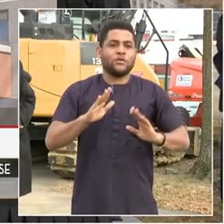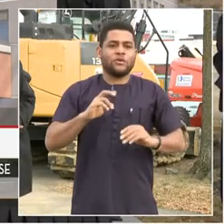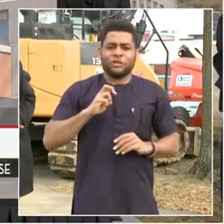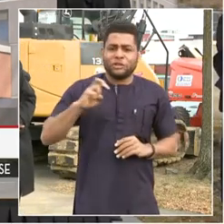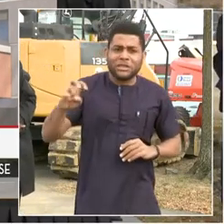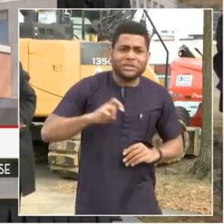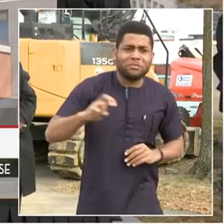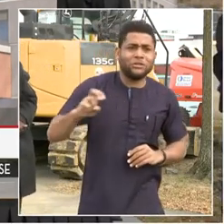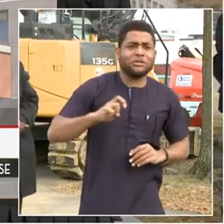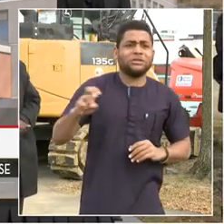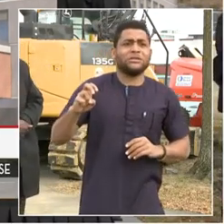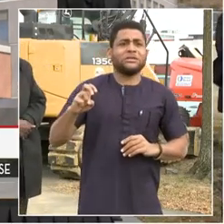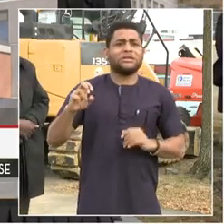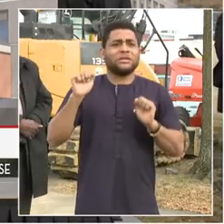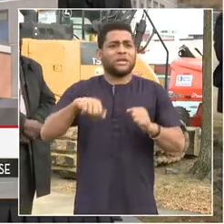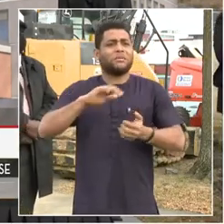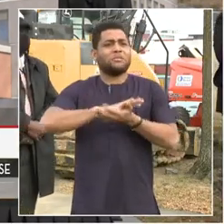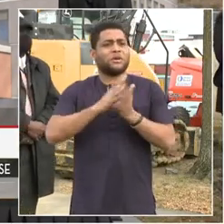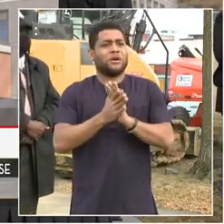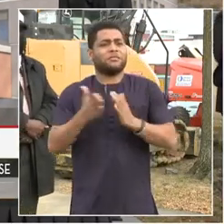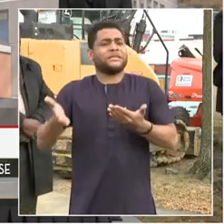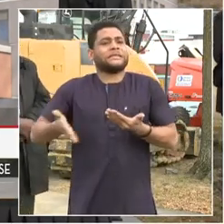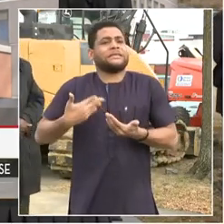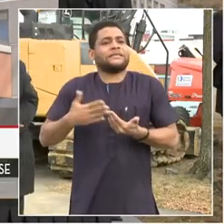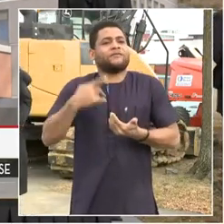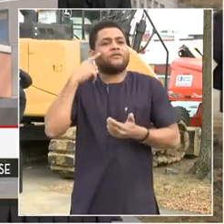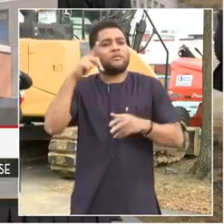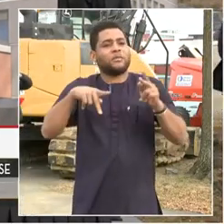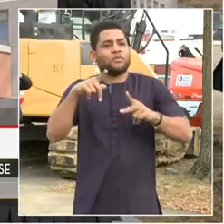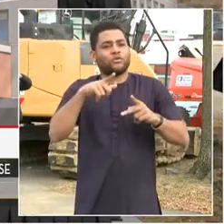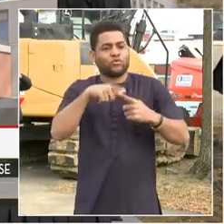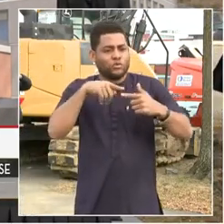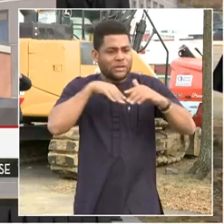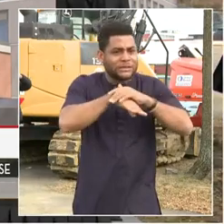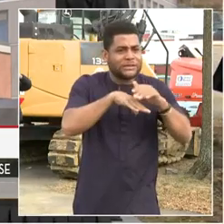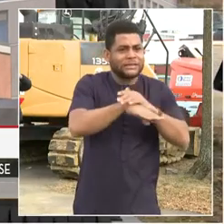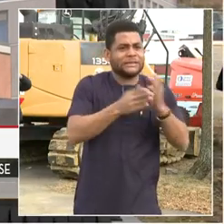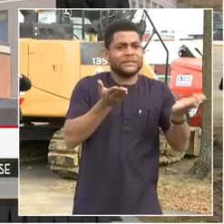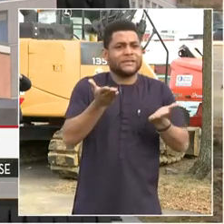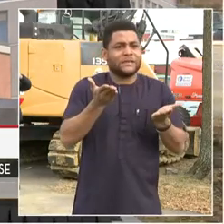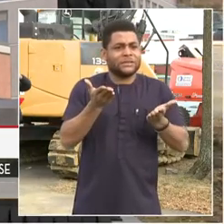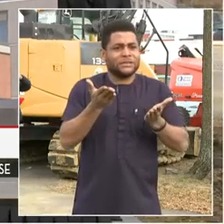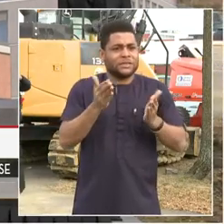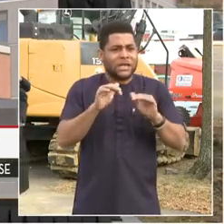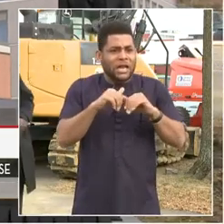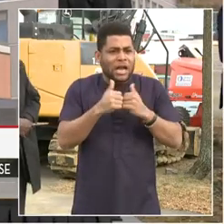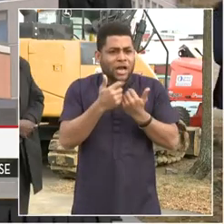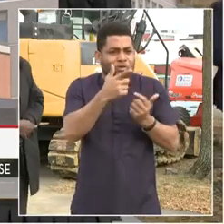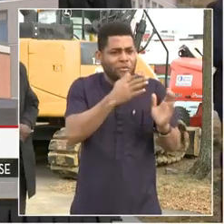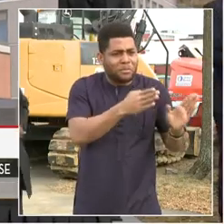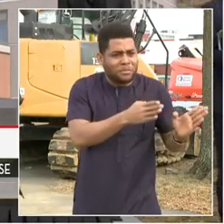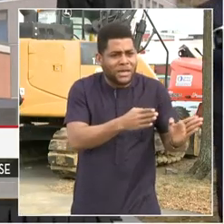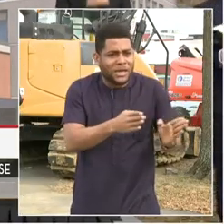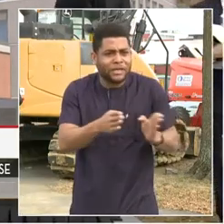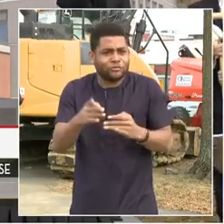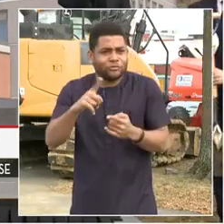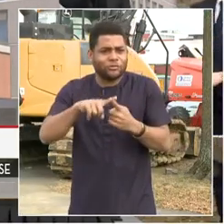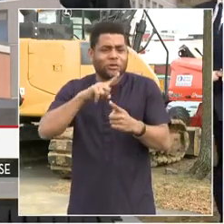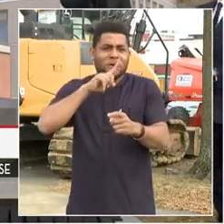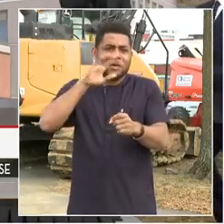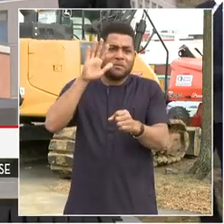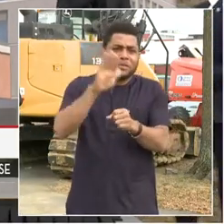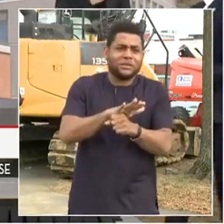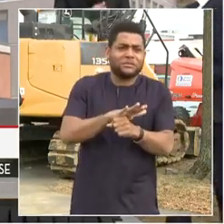facility need to still be lined up. So what's the plan to ensure that transportation, even for wards 7 and 8, to